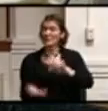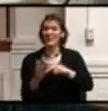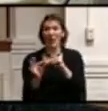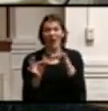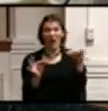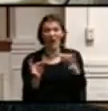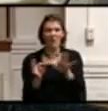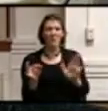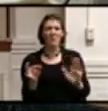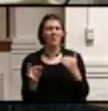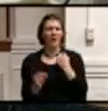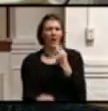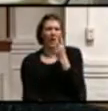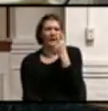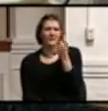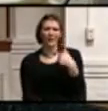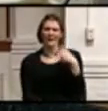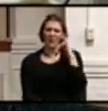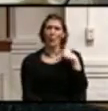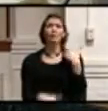employee.